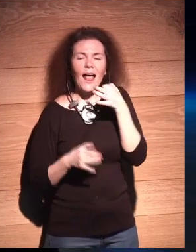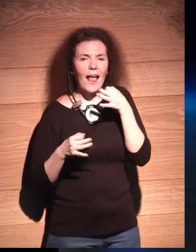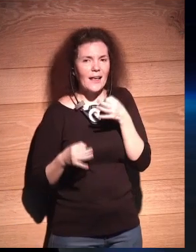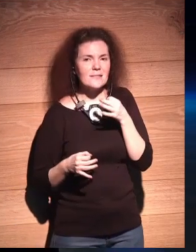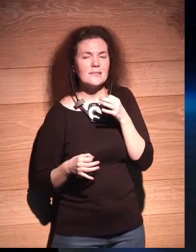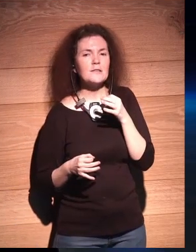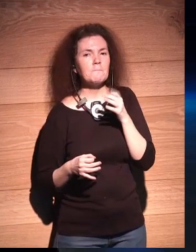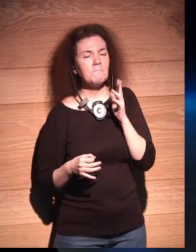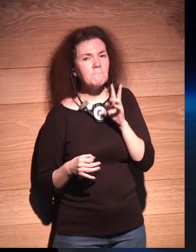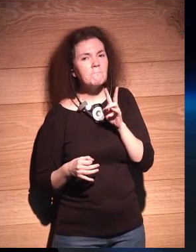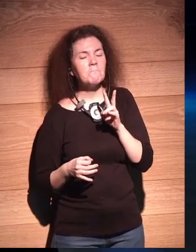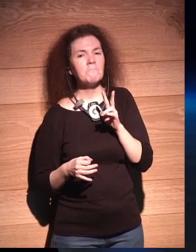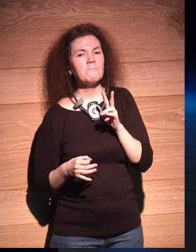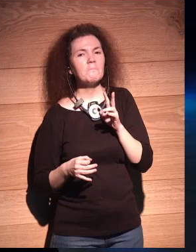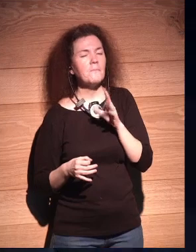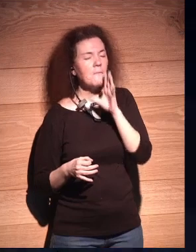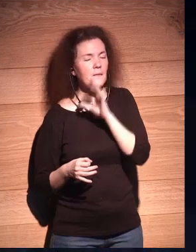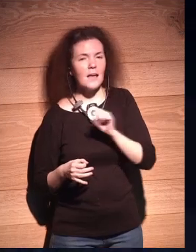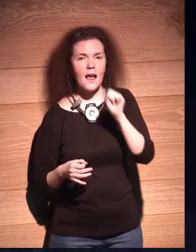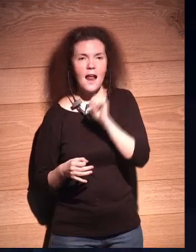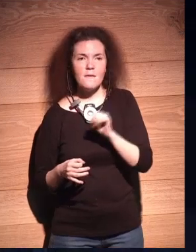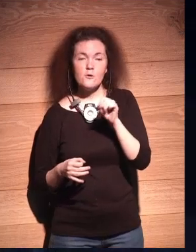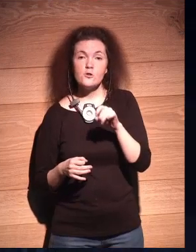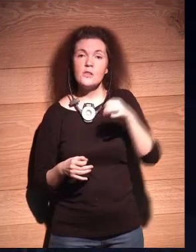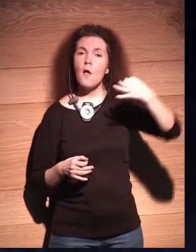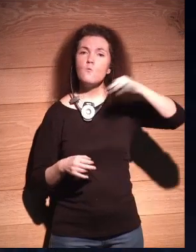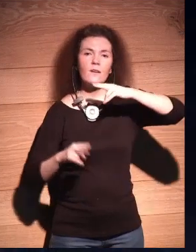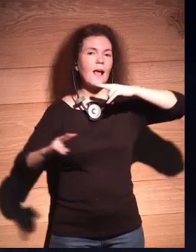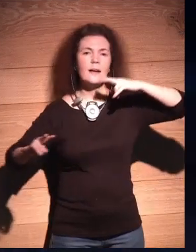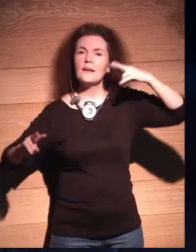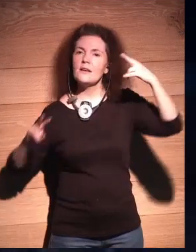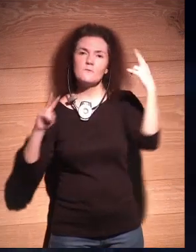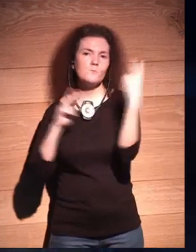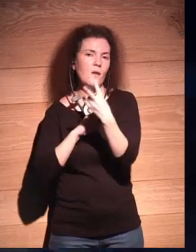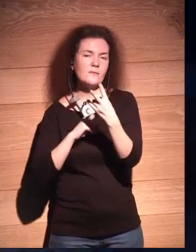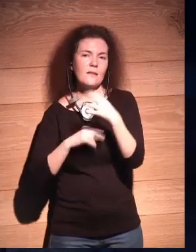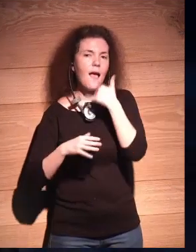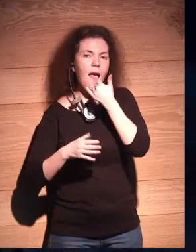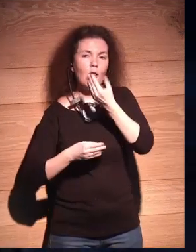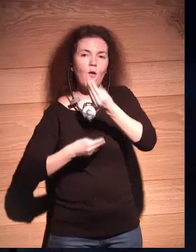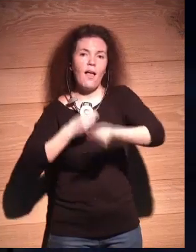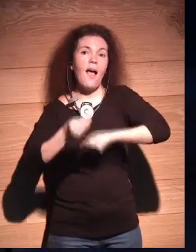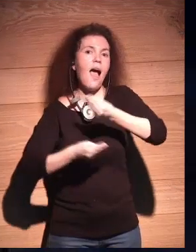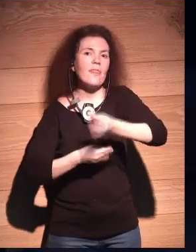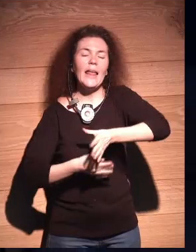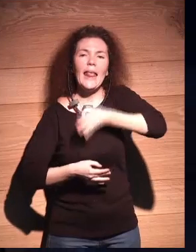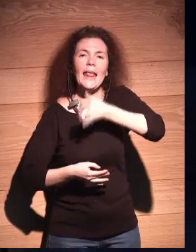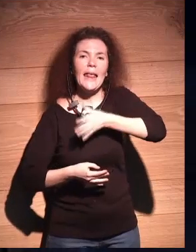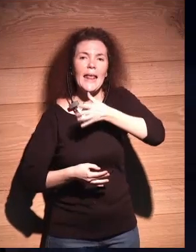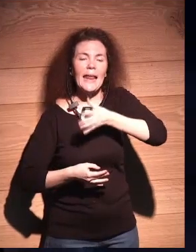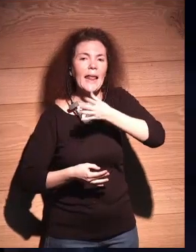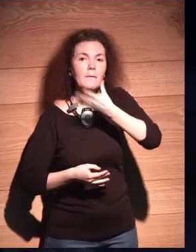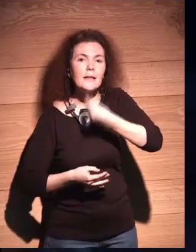antidote. Yeah, it's the greatest. It is the only answer. It's the only answer to make something very beautiful, make something incredibly beautiful. So I want